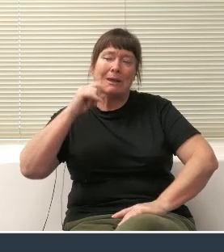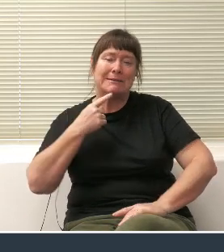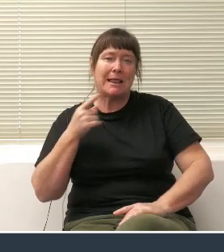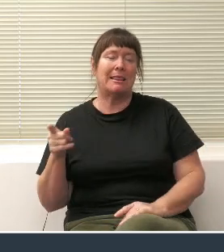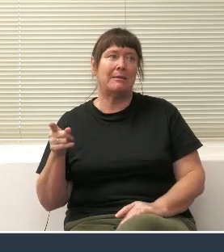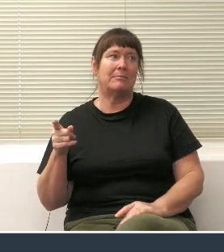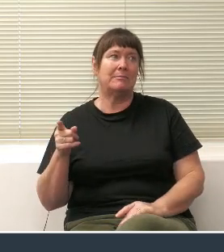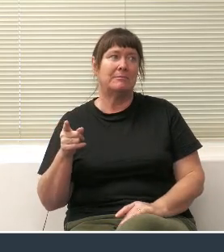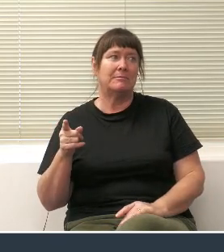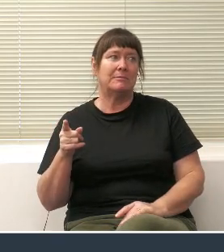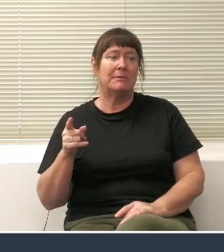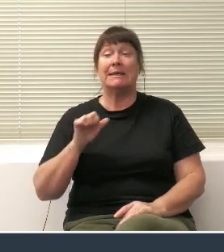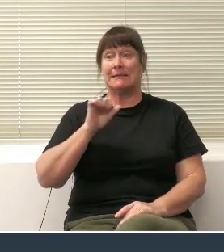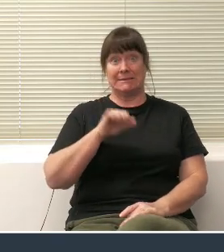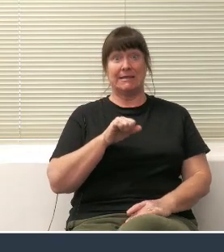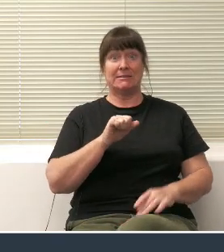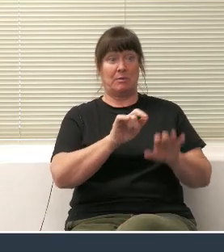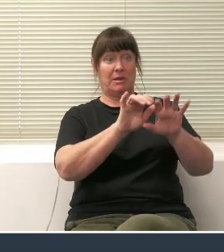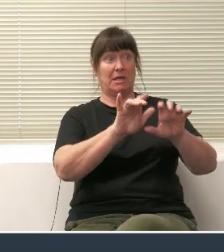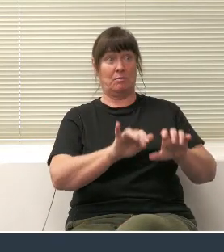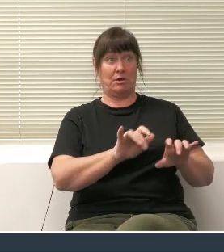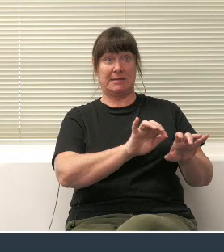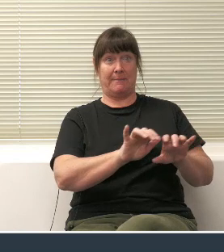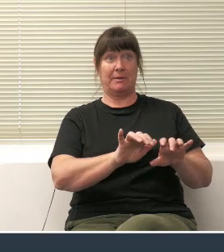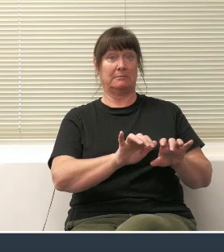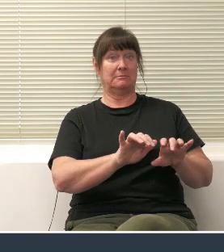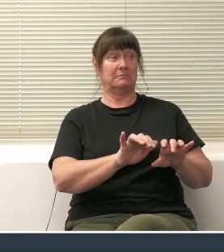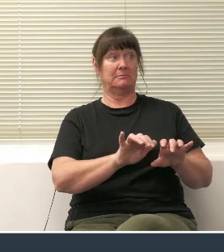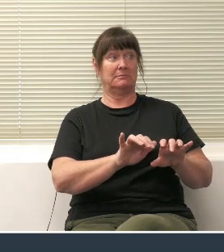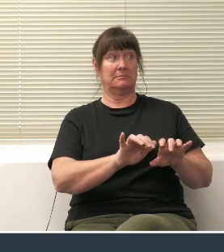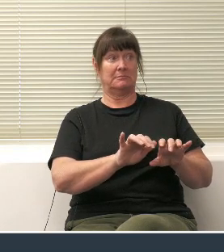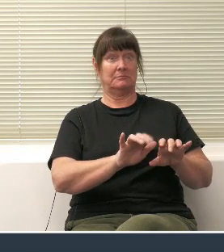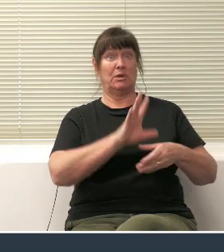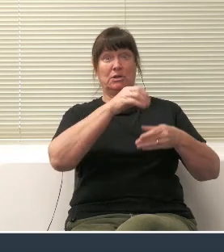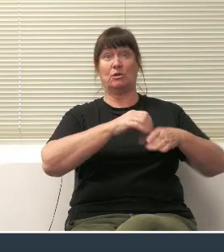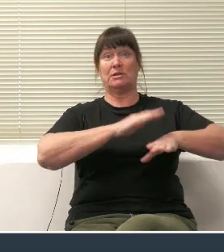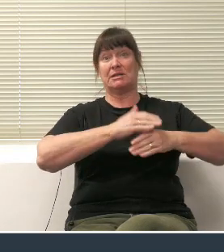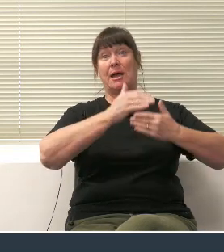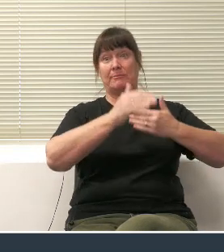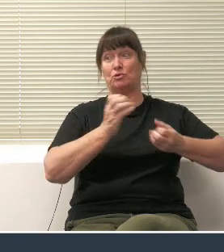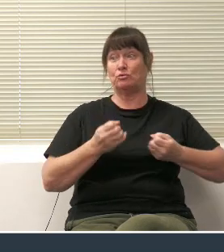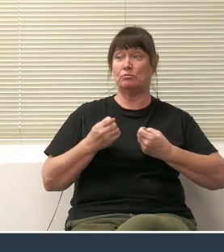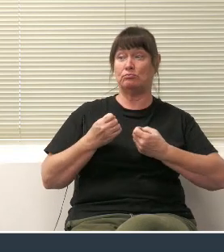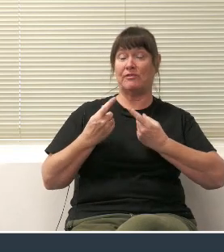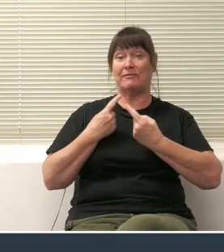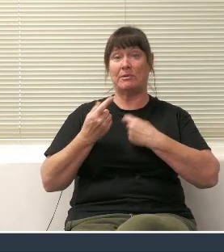can, when we get the words up, we can look to include a time frame to have that.